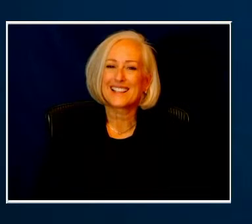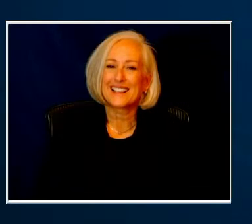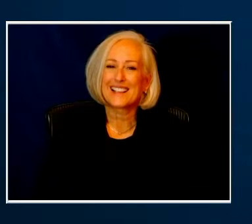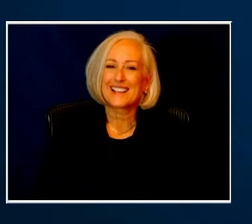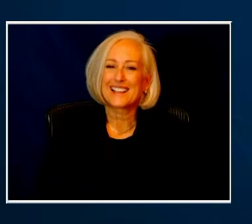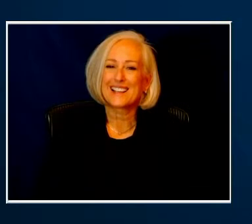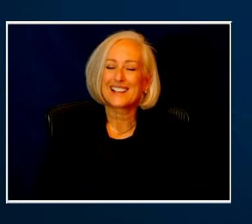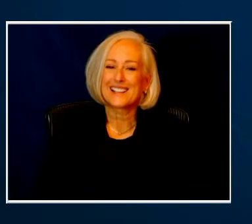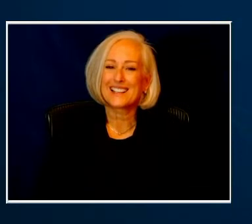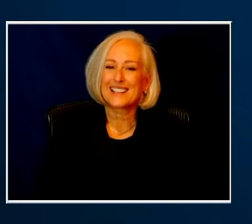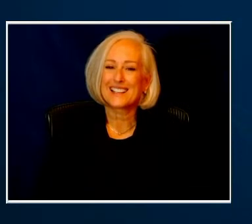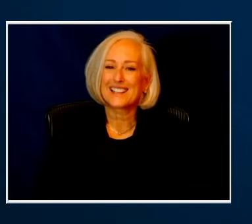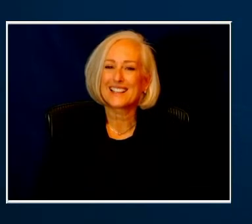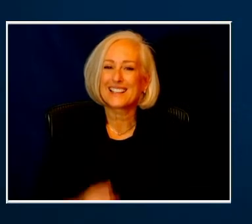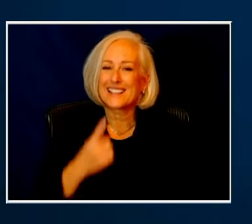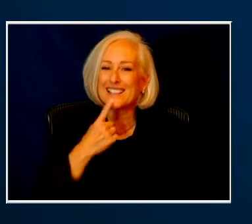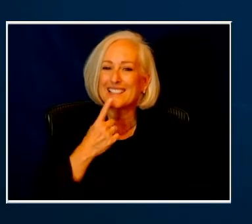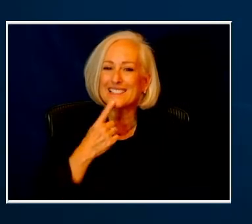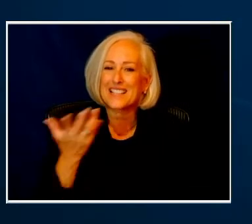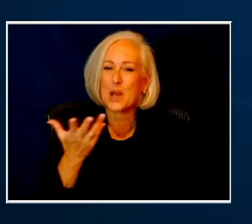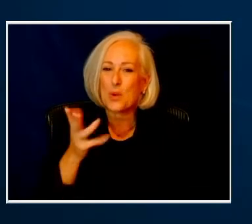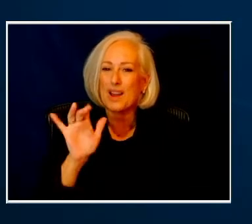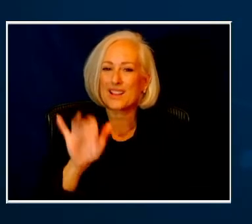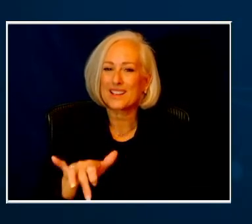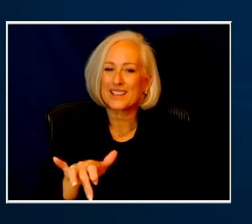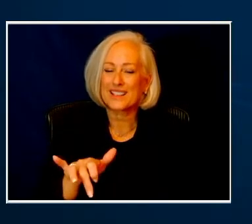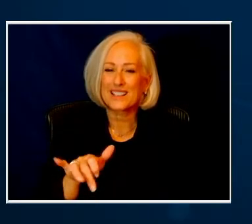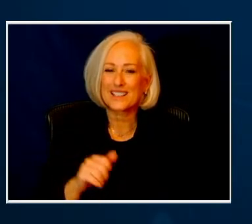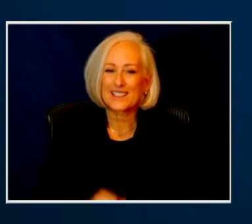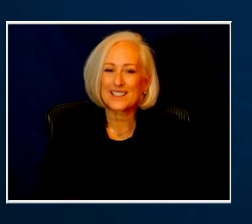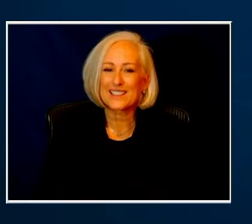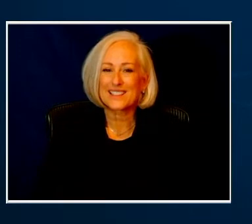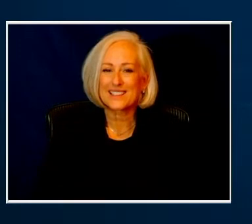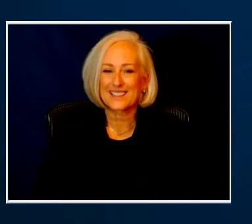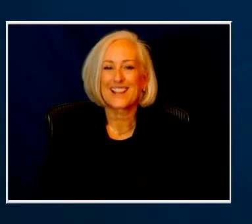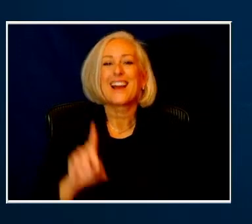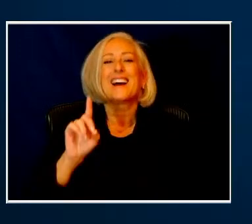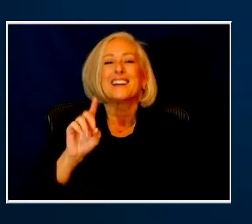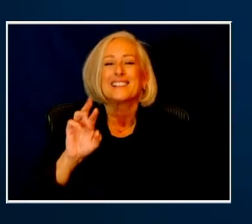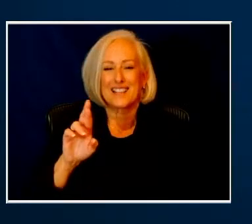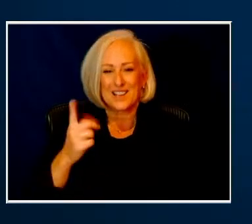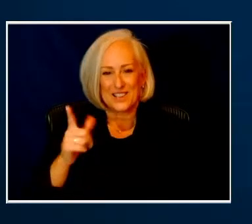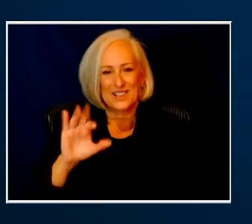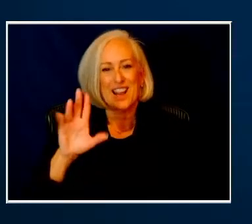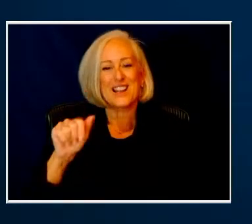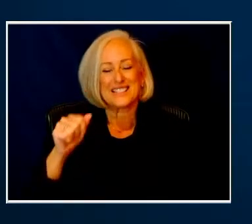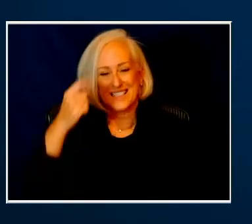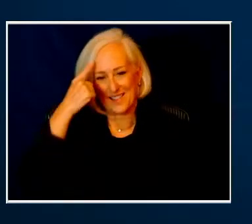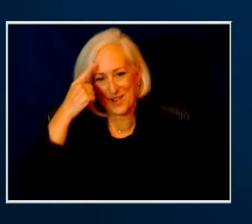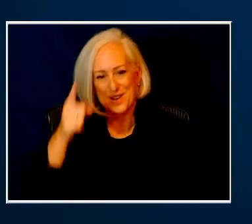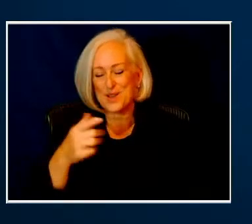Let us say it loud. Dr. Garcia. thank you, sweetie.